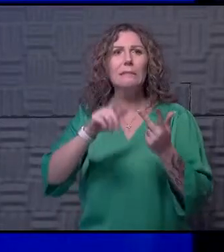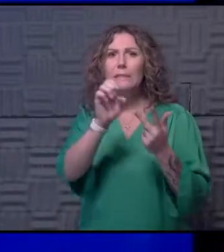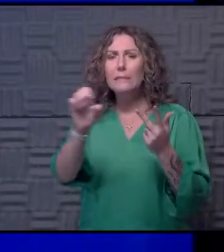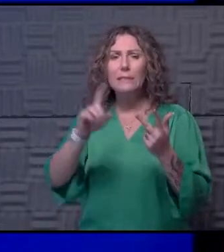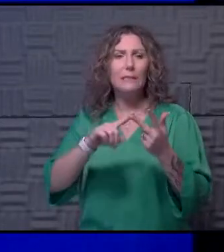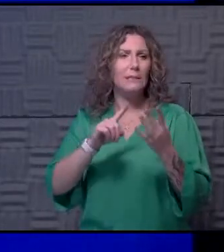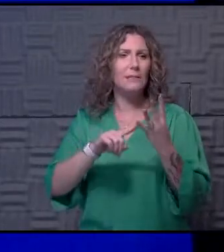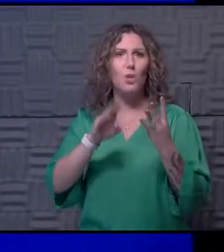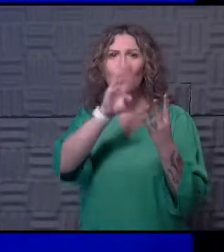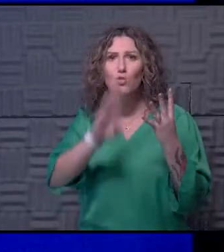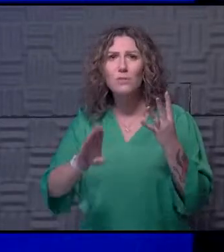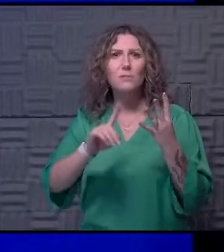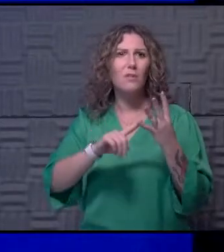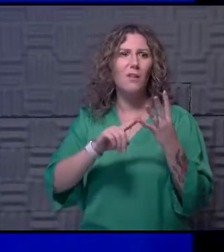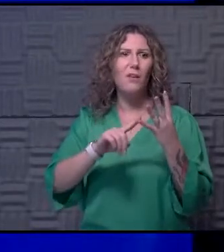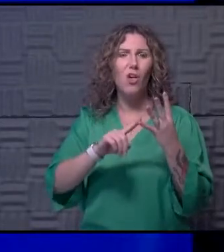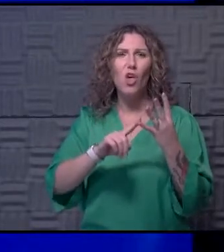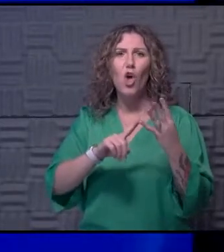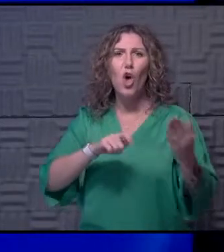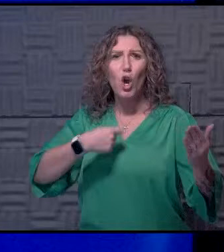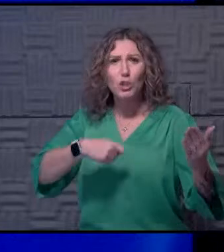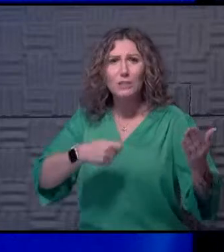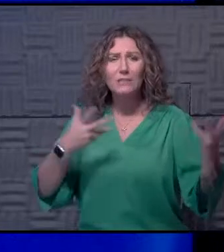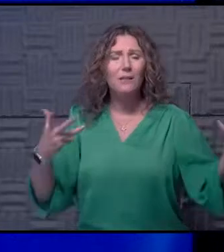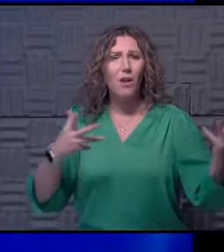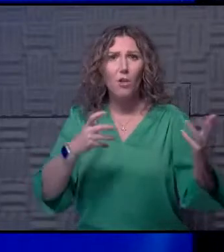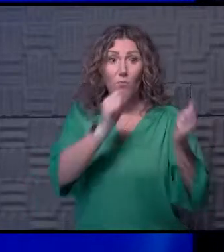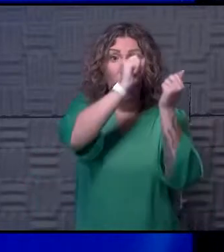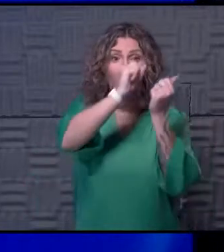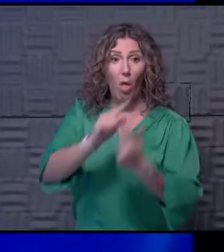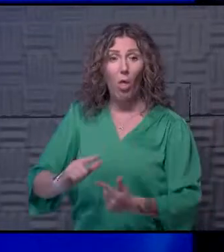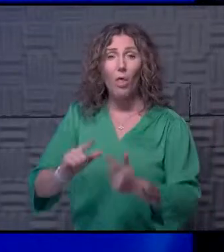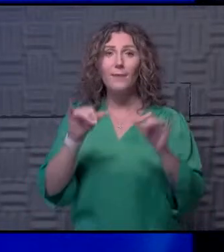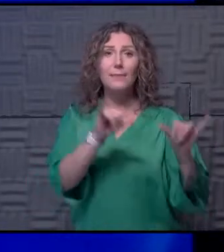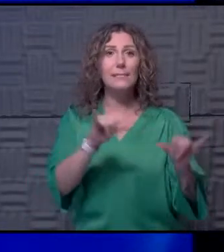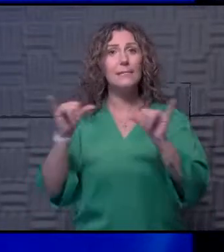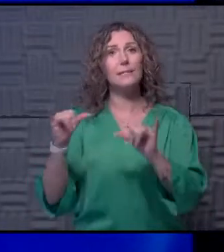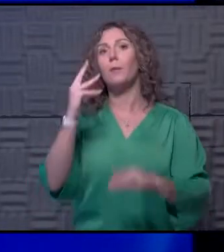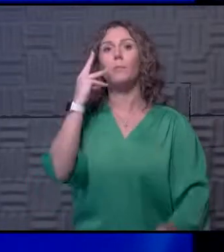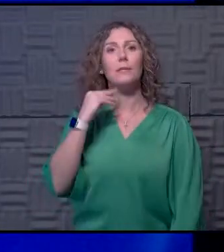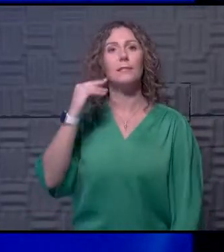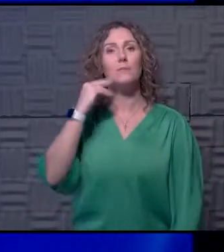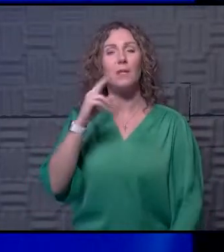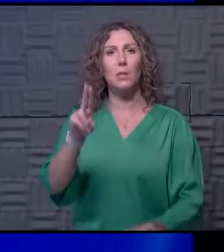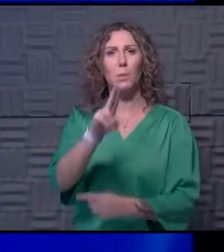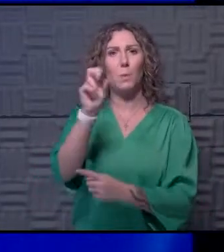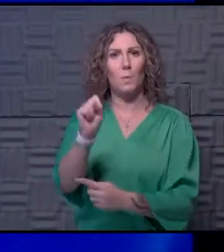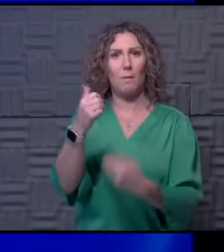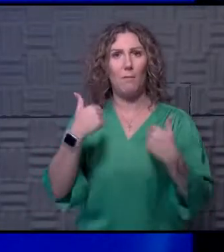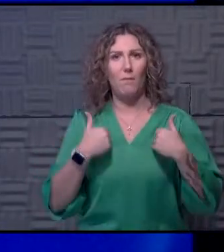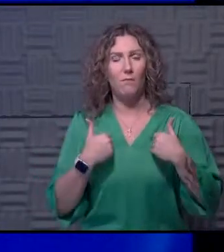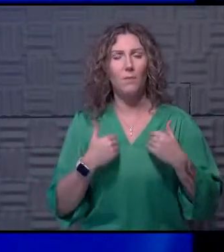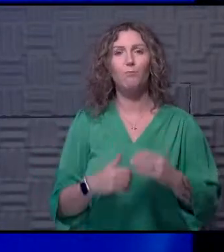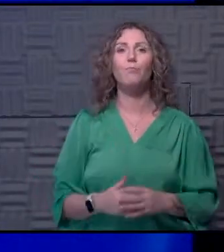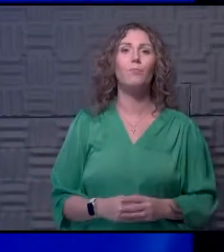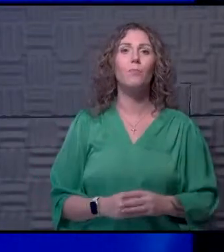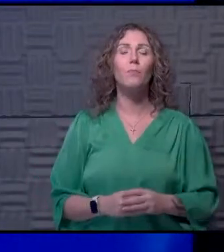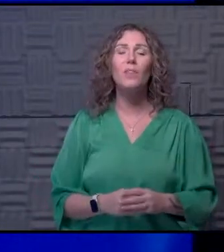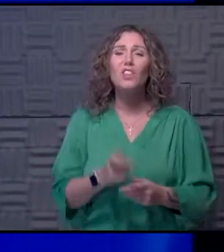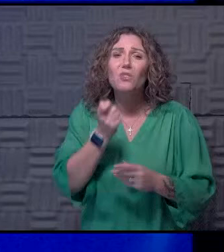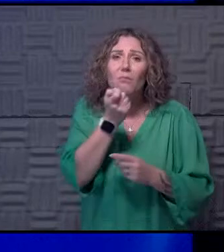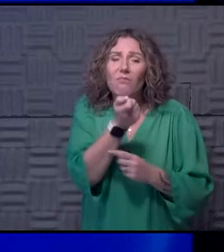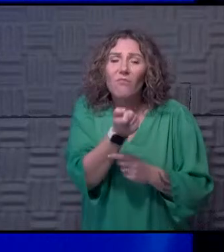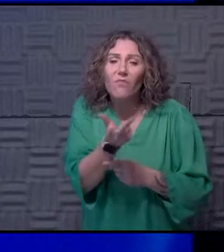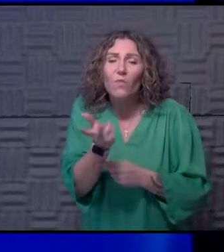especially, Argentina. I mean, these are places that have all had the same experience that the U.S. has had. There have been very